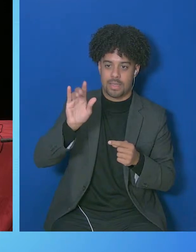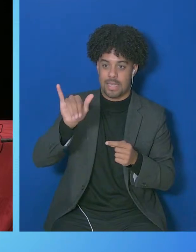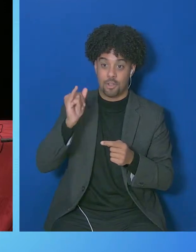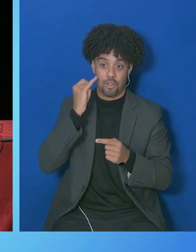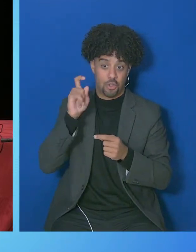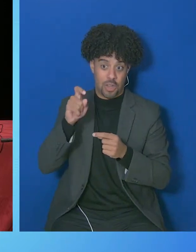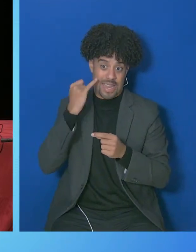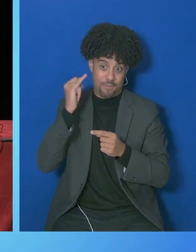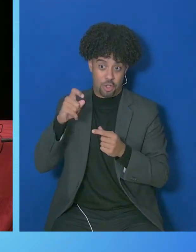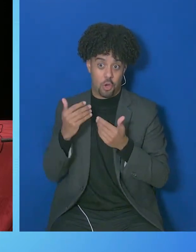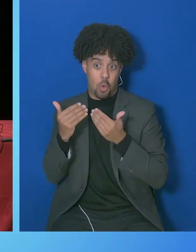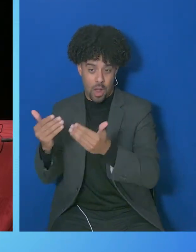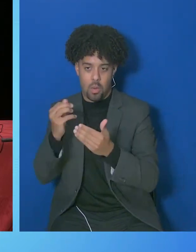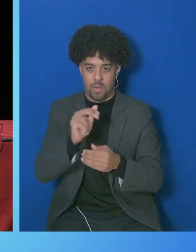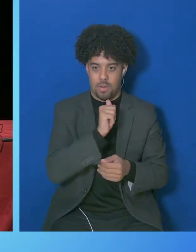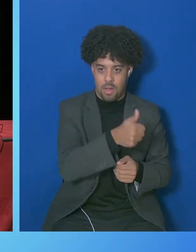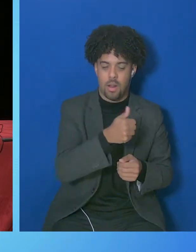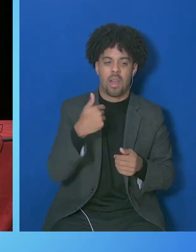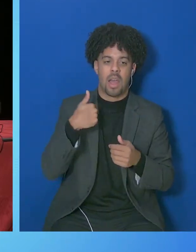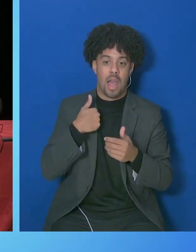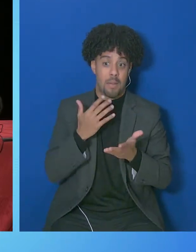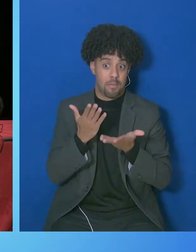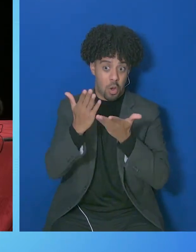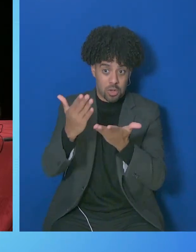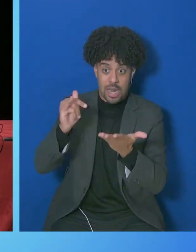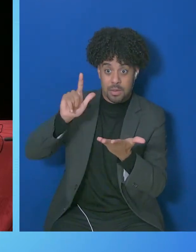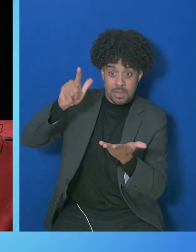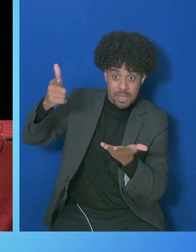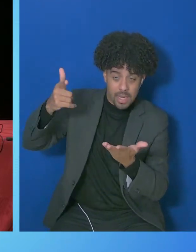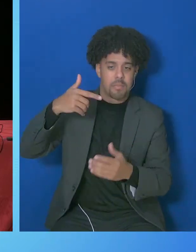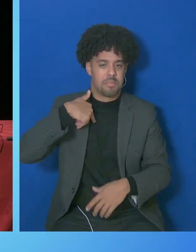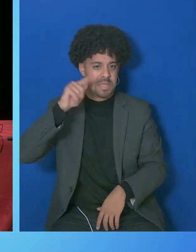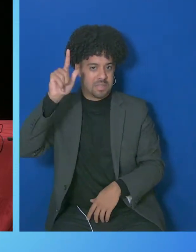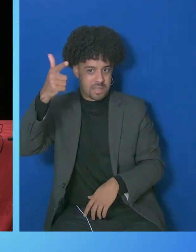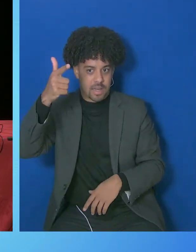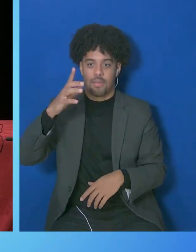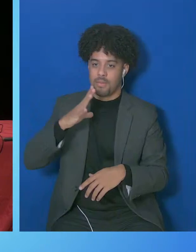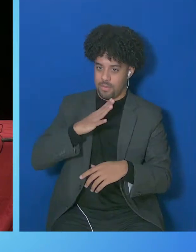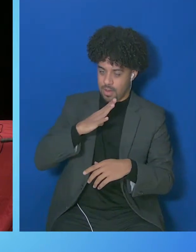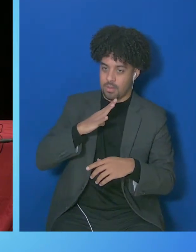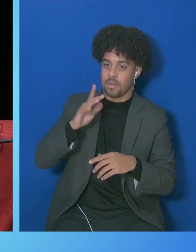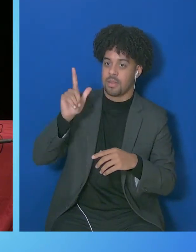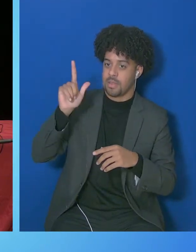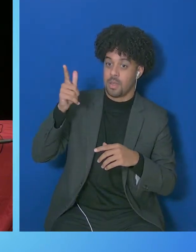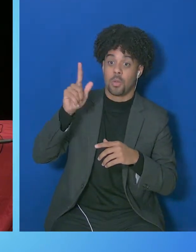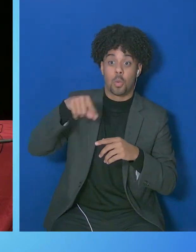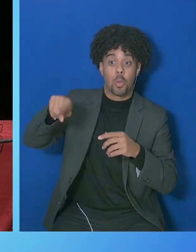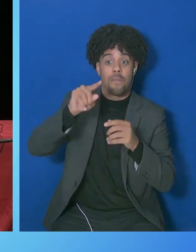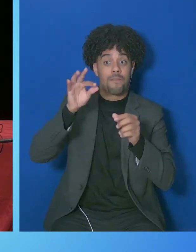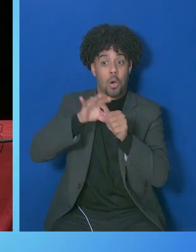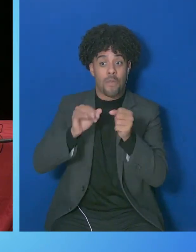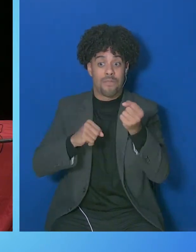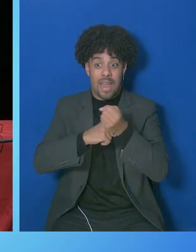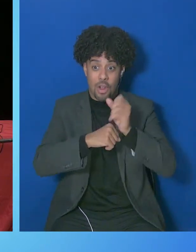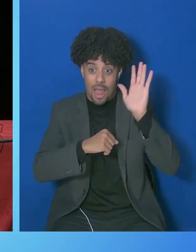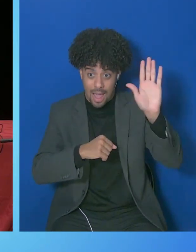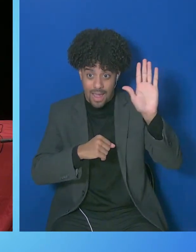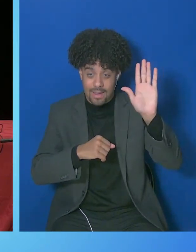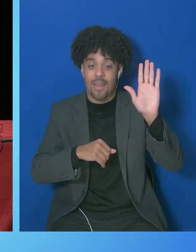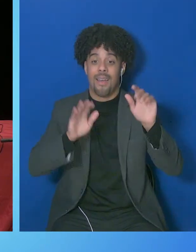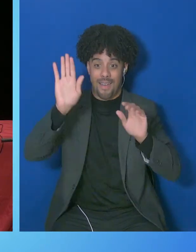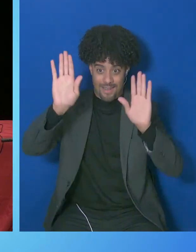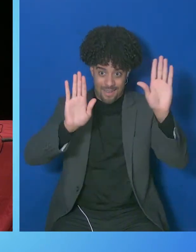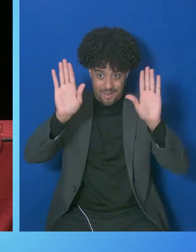second. All those in favor say aye. Aye. Opposed? Hearing none, motion